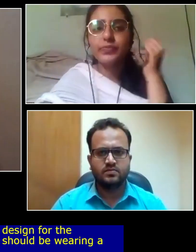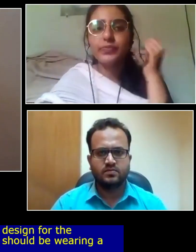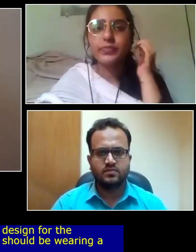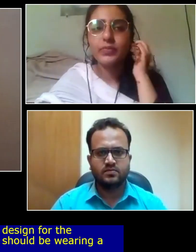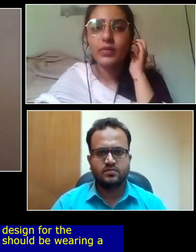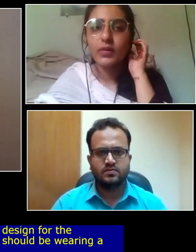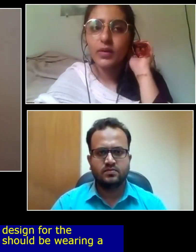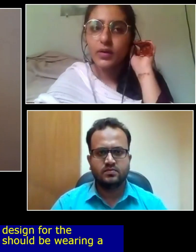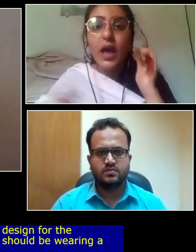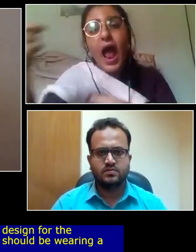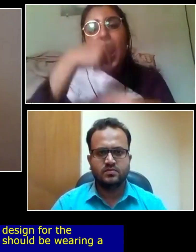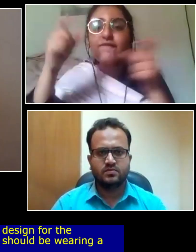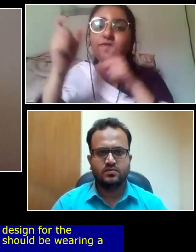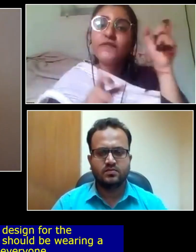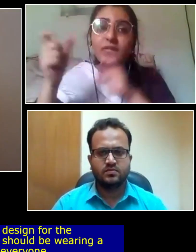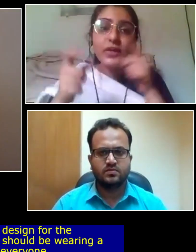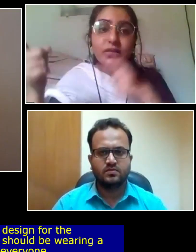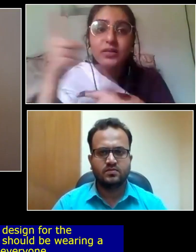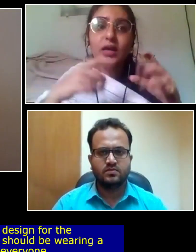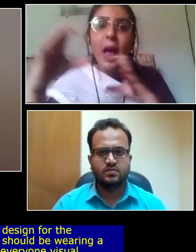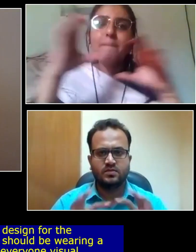anyone visual can communicate better.